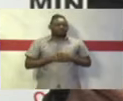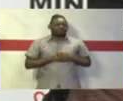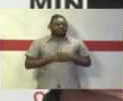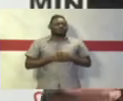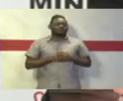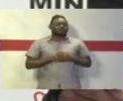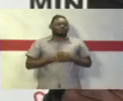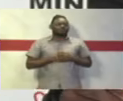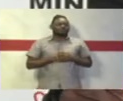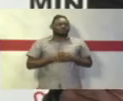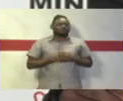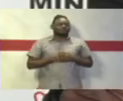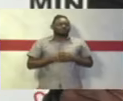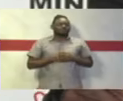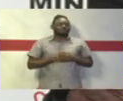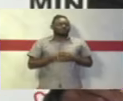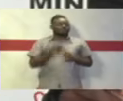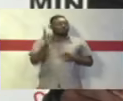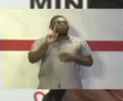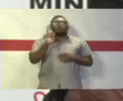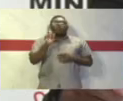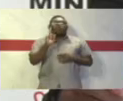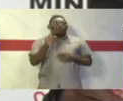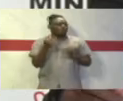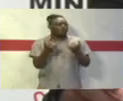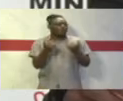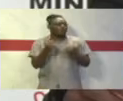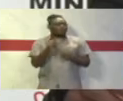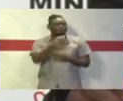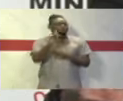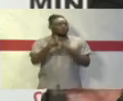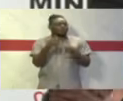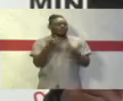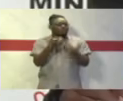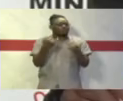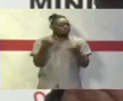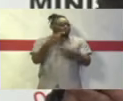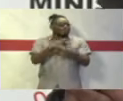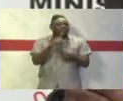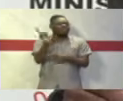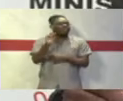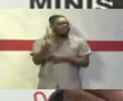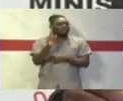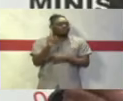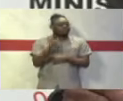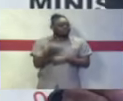which part of the country our questions will come from today and what these questions will be.